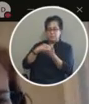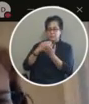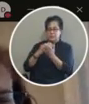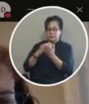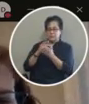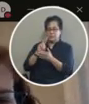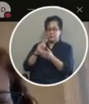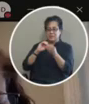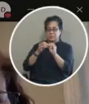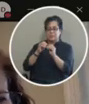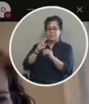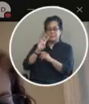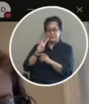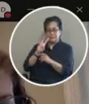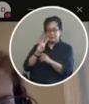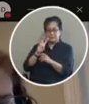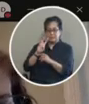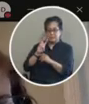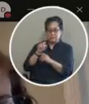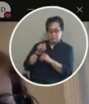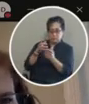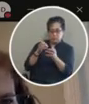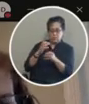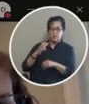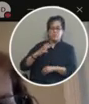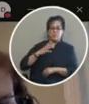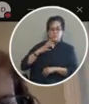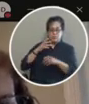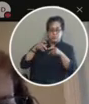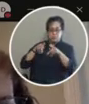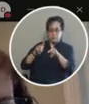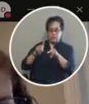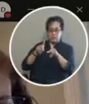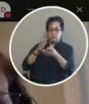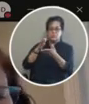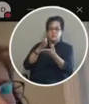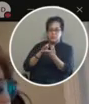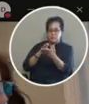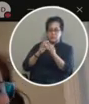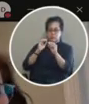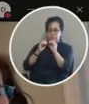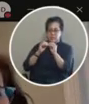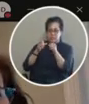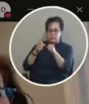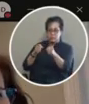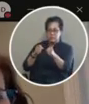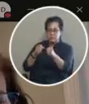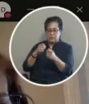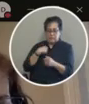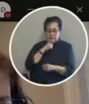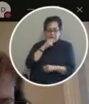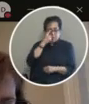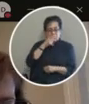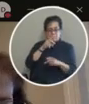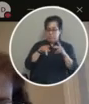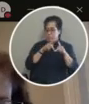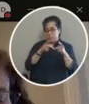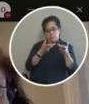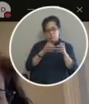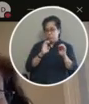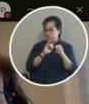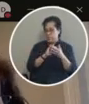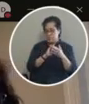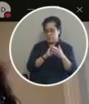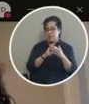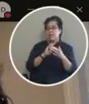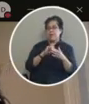resolution item number 6. So you just want official permission to stop repairing streets. I don't think taxpayers want that. And all